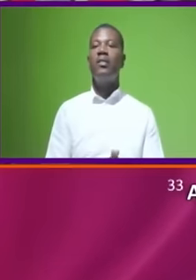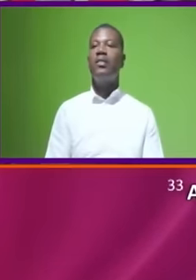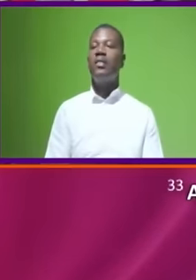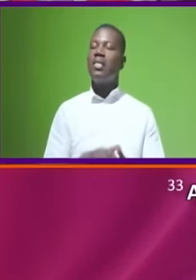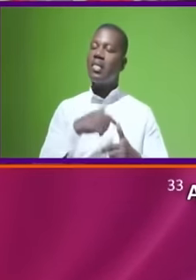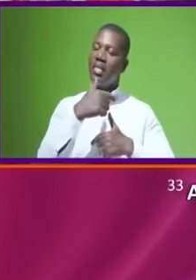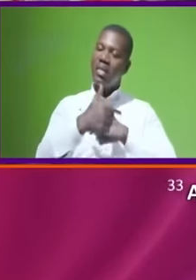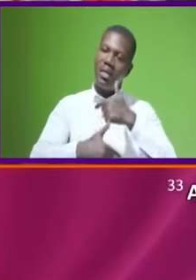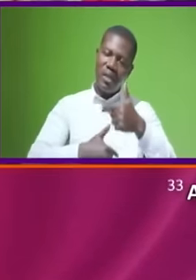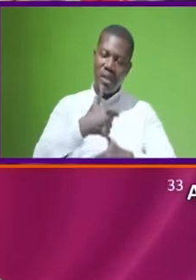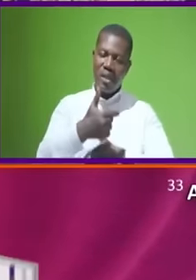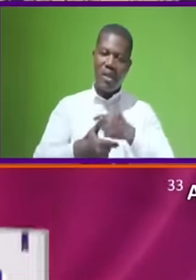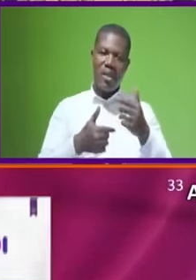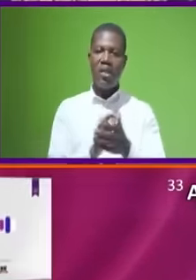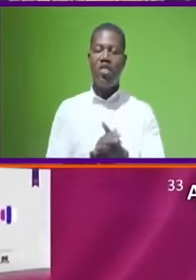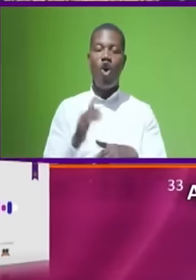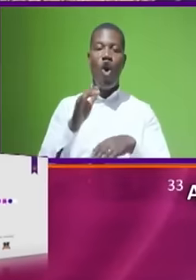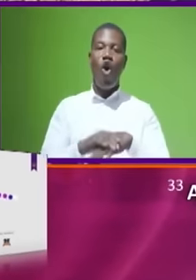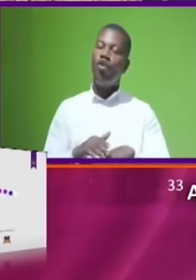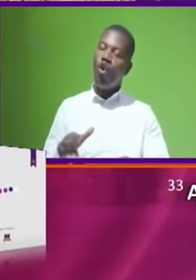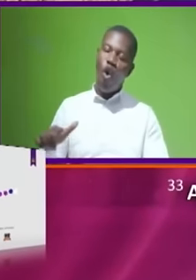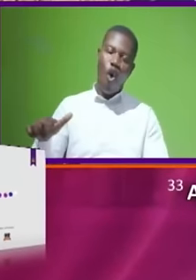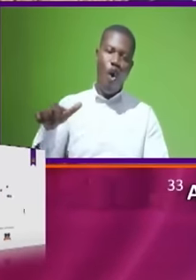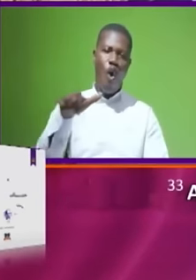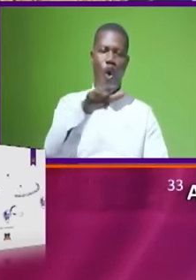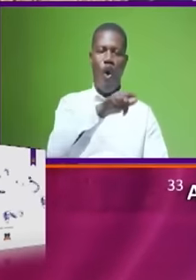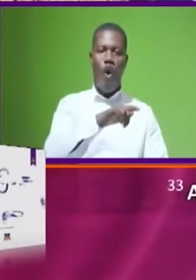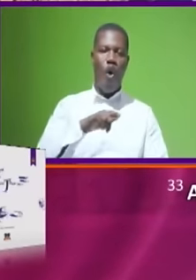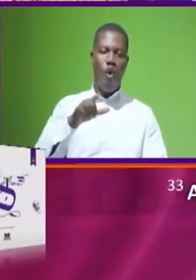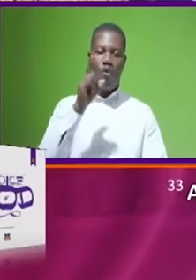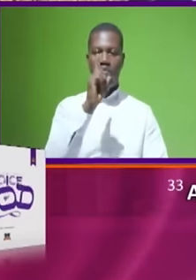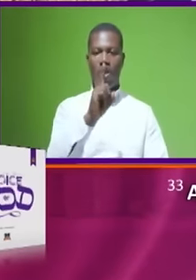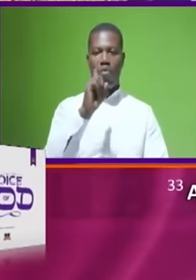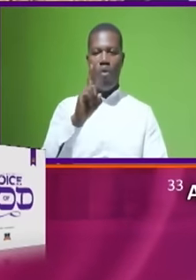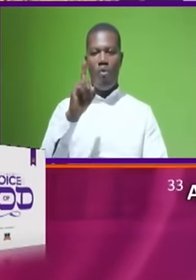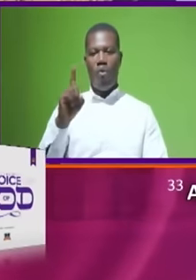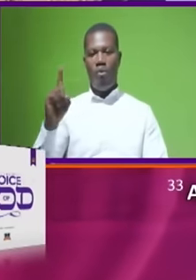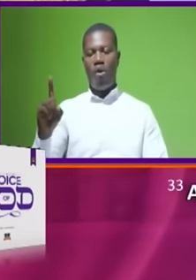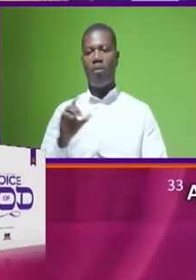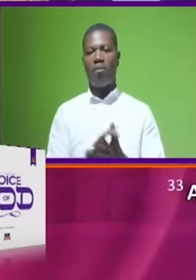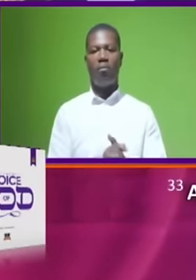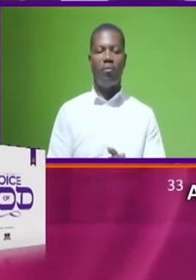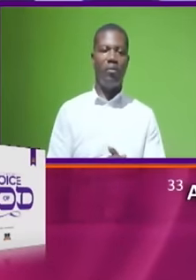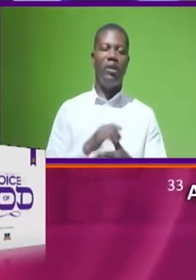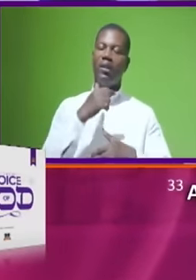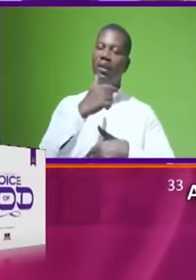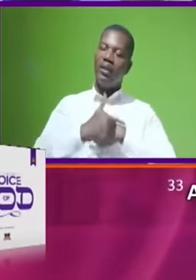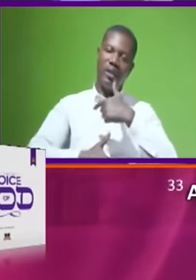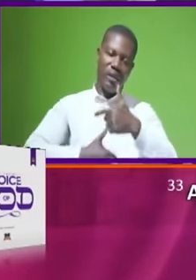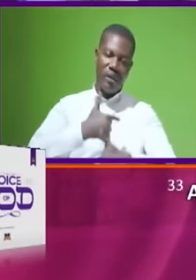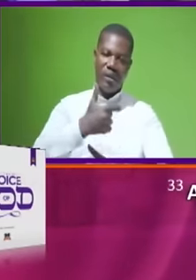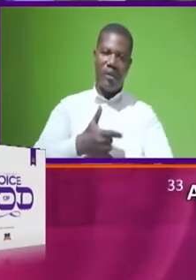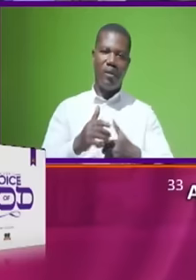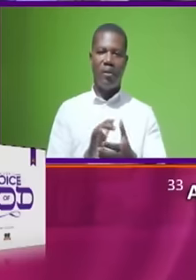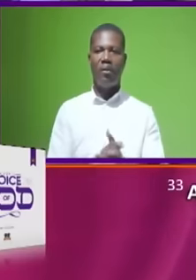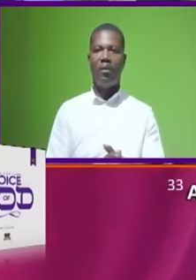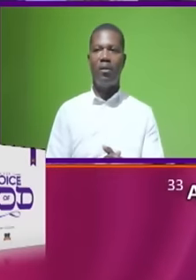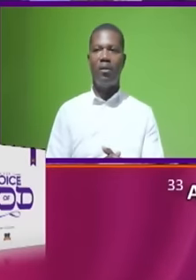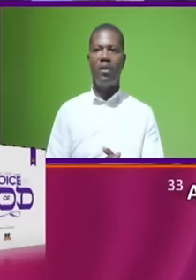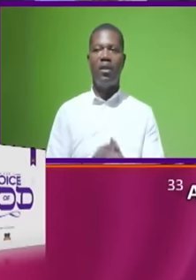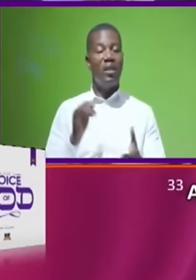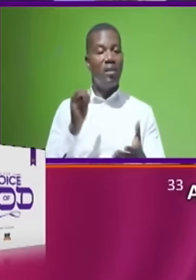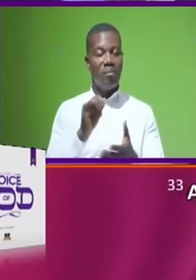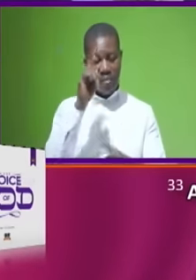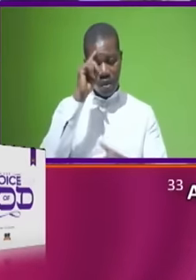Emma Edna Adom Kesie Eba wo pia so. Adom. Adom. Sa Adom